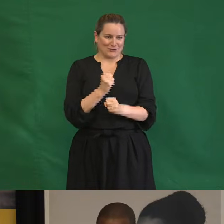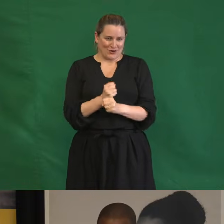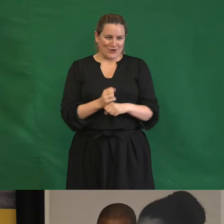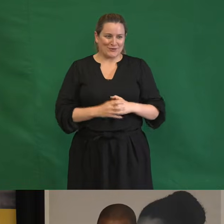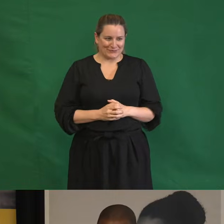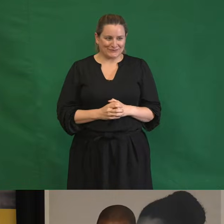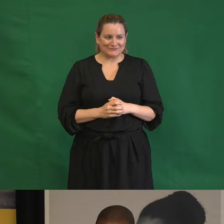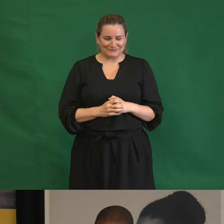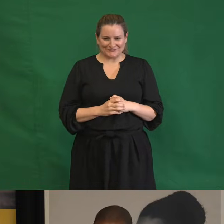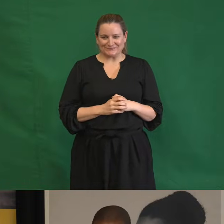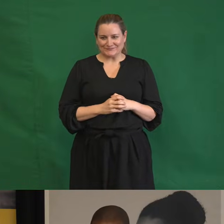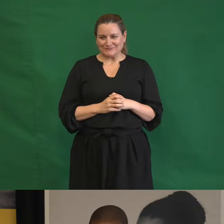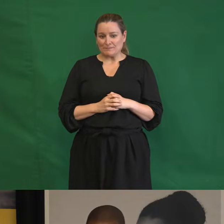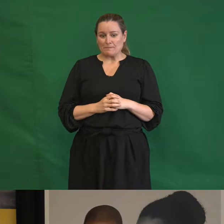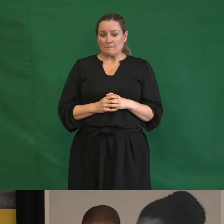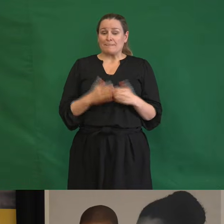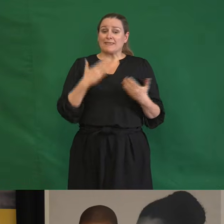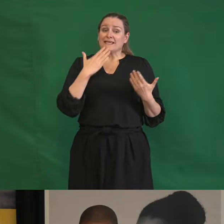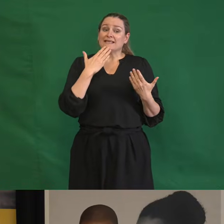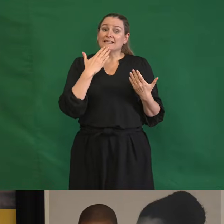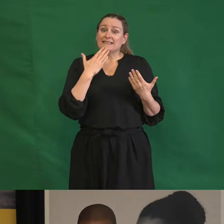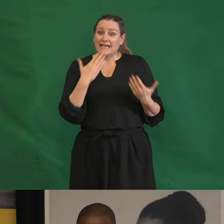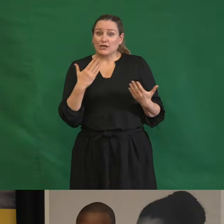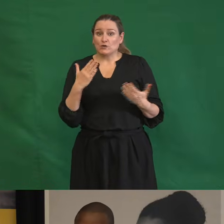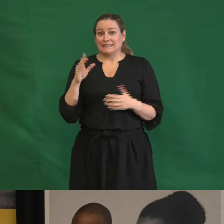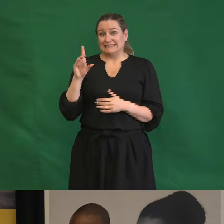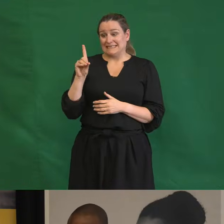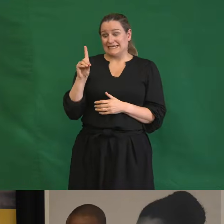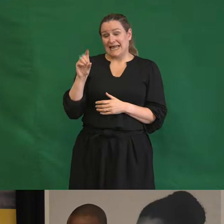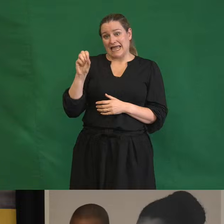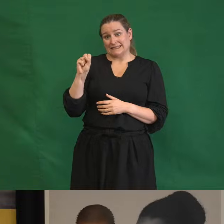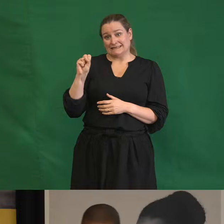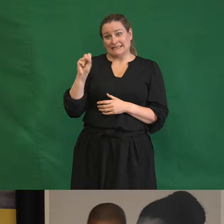I would like to thank our delegation from DSTI,